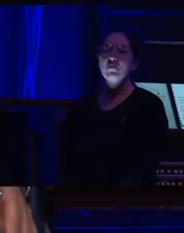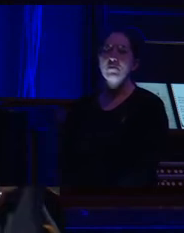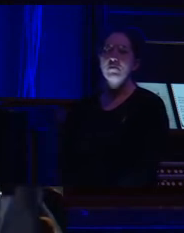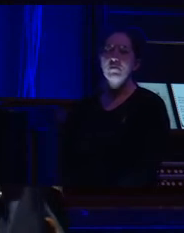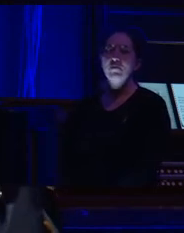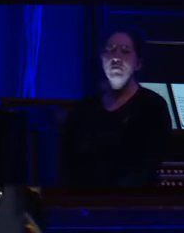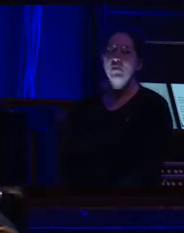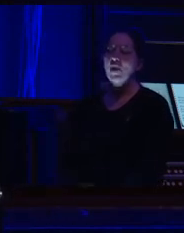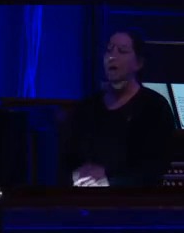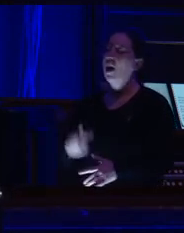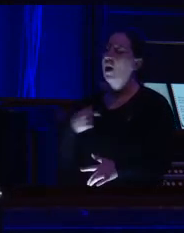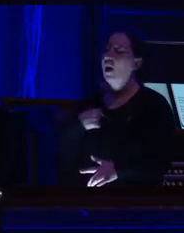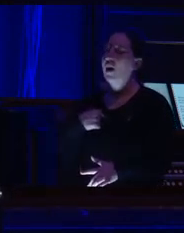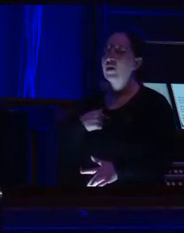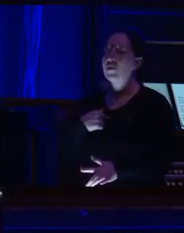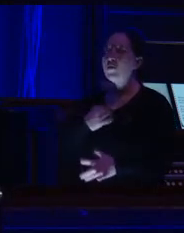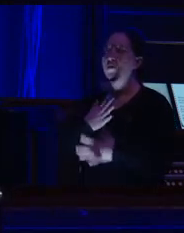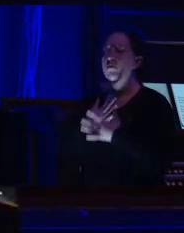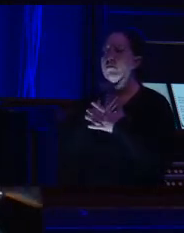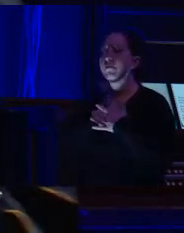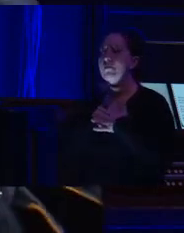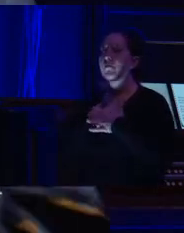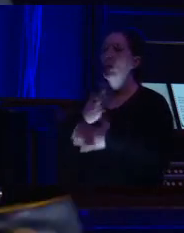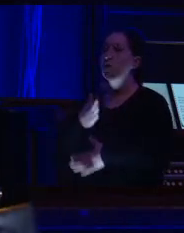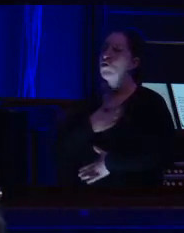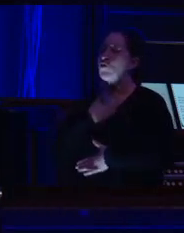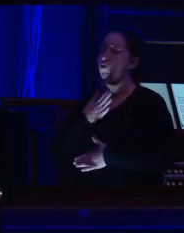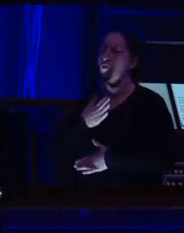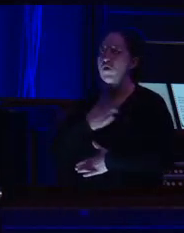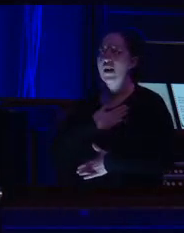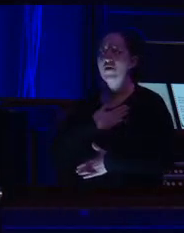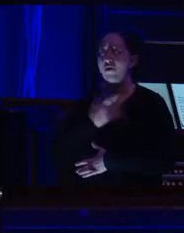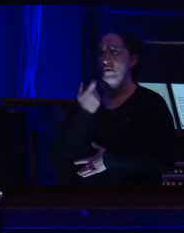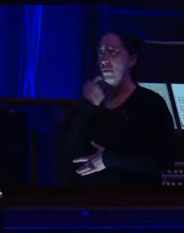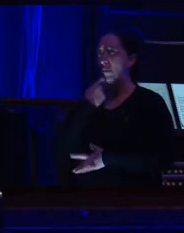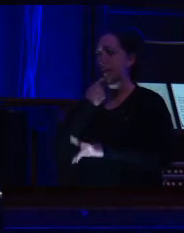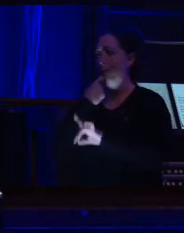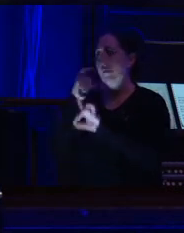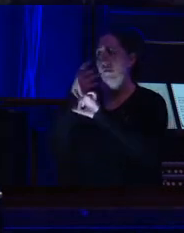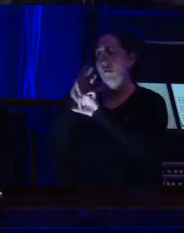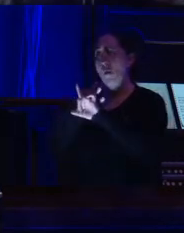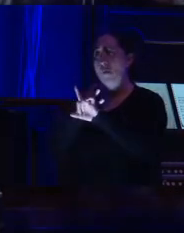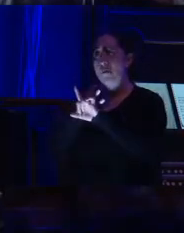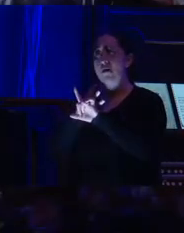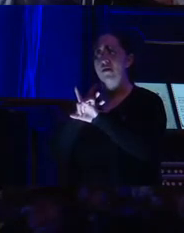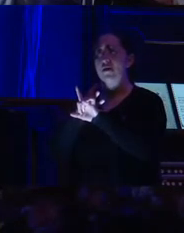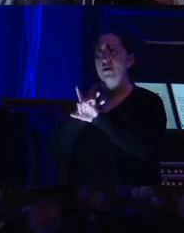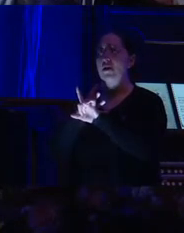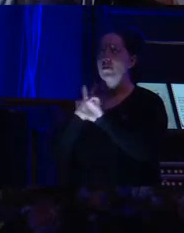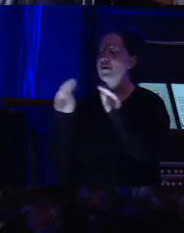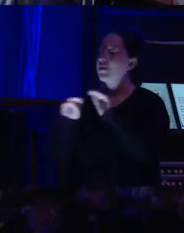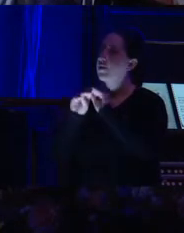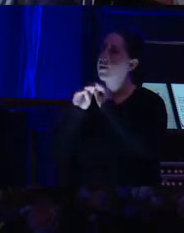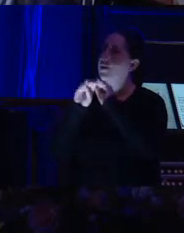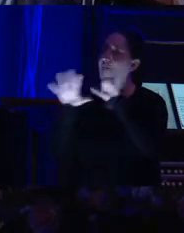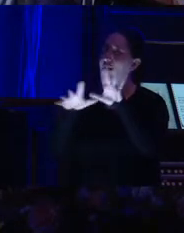I am so grateful for even the past only 4.5 months of what is clear about who she is to